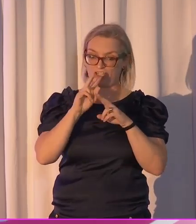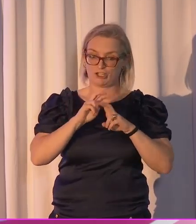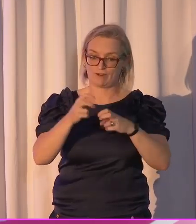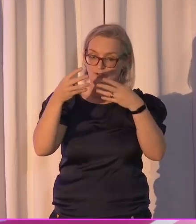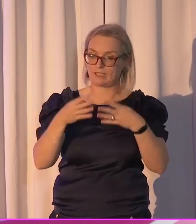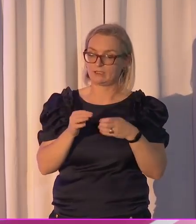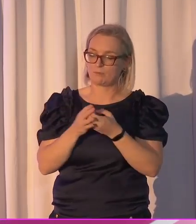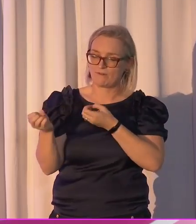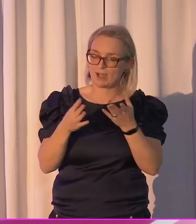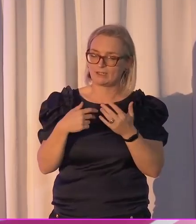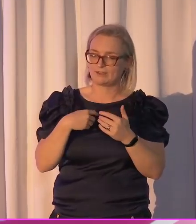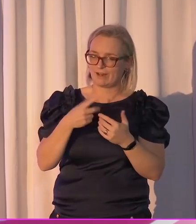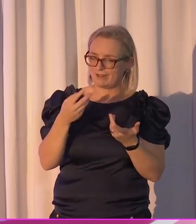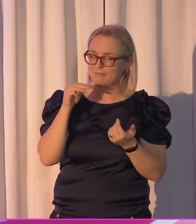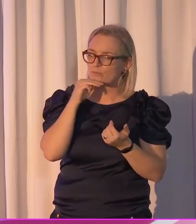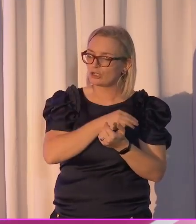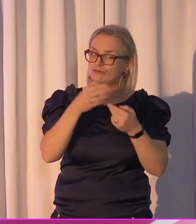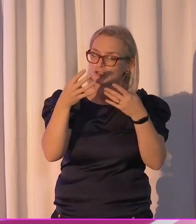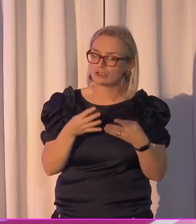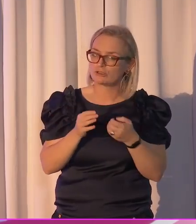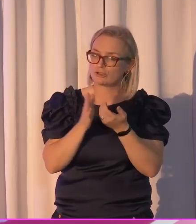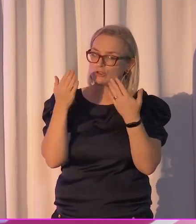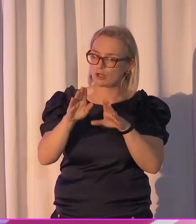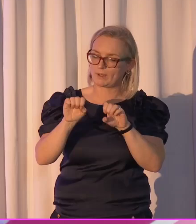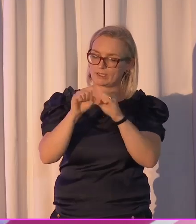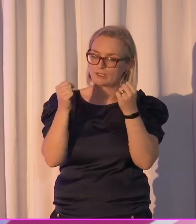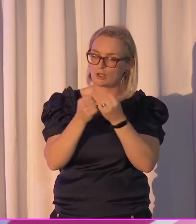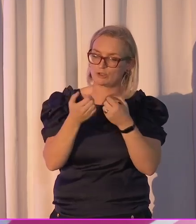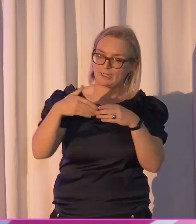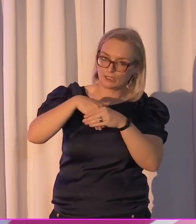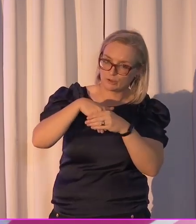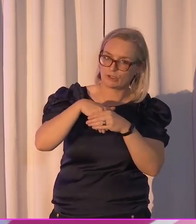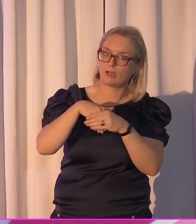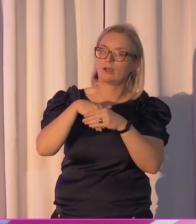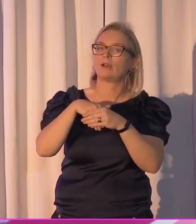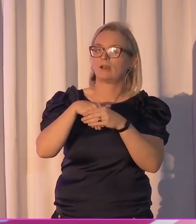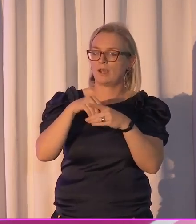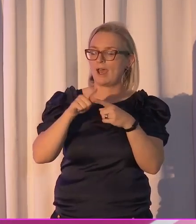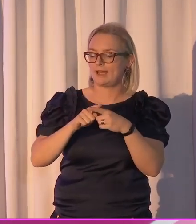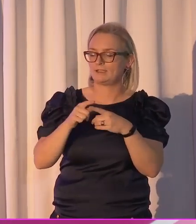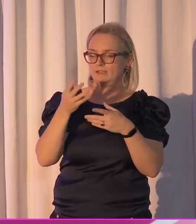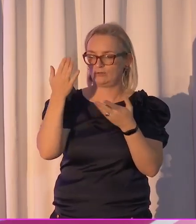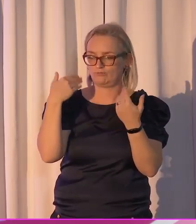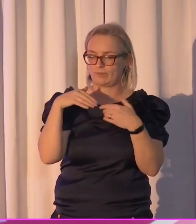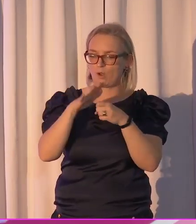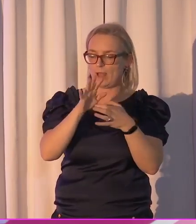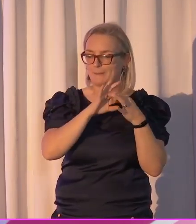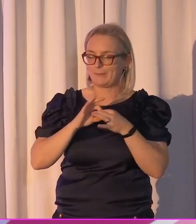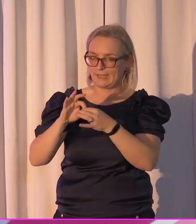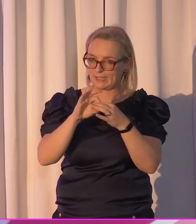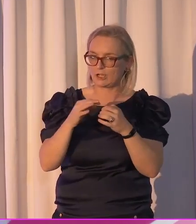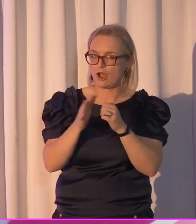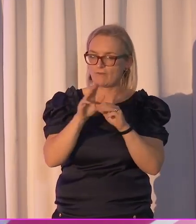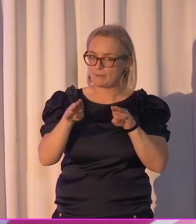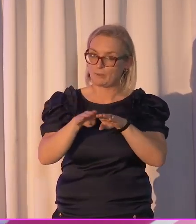results provided valuable insights into the social inclusion and well-being of disabled people, including their participation in